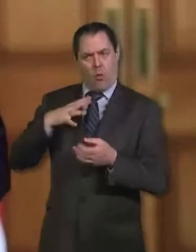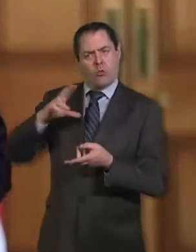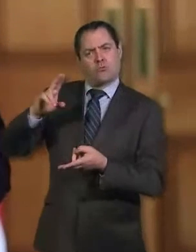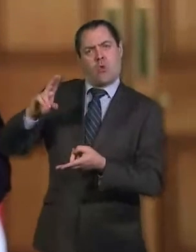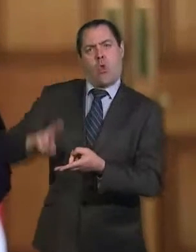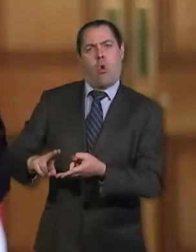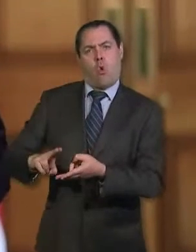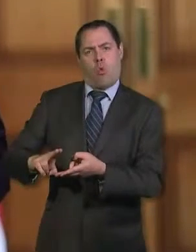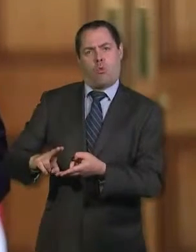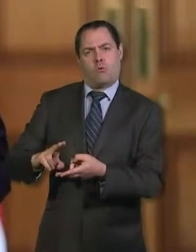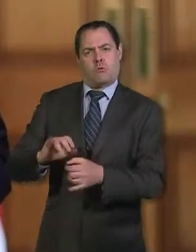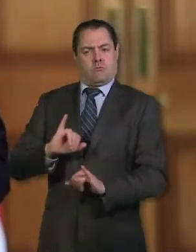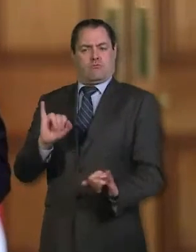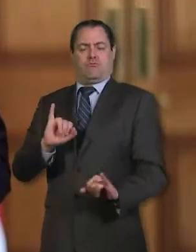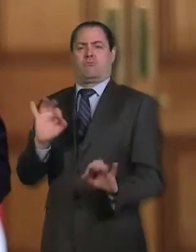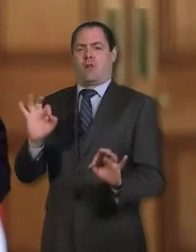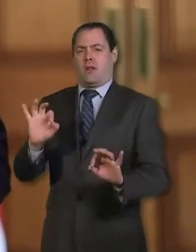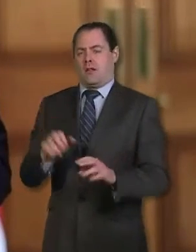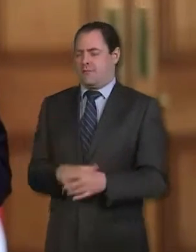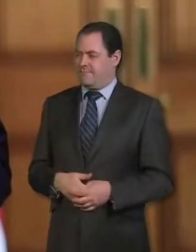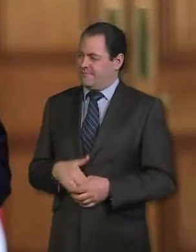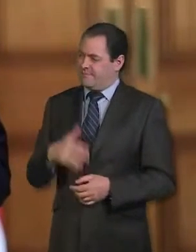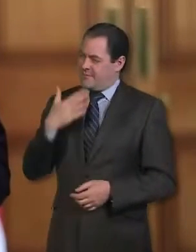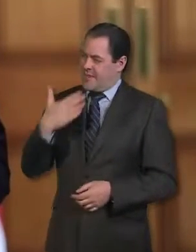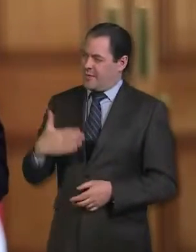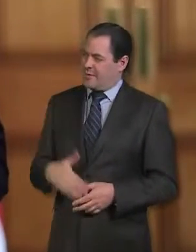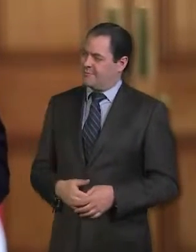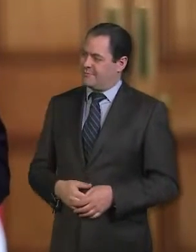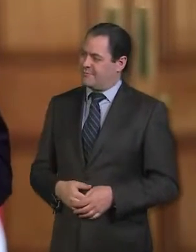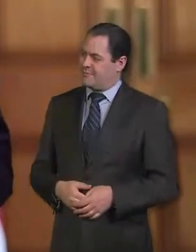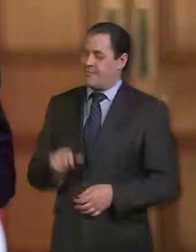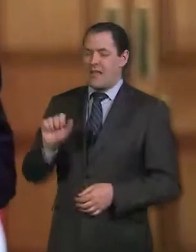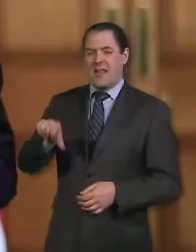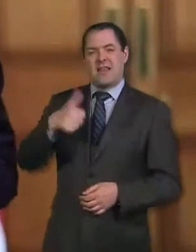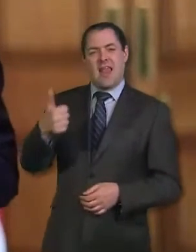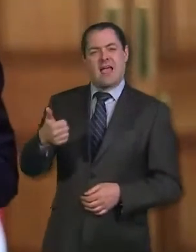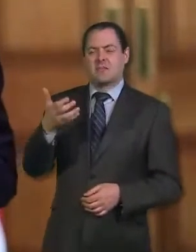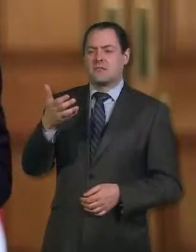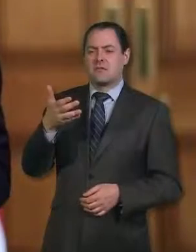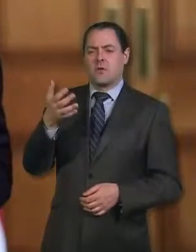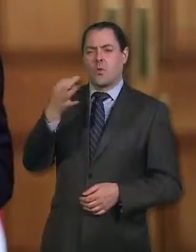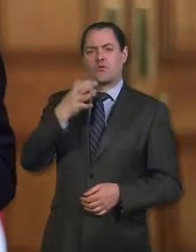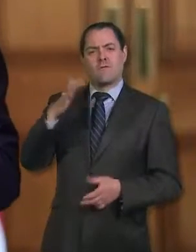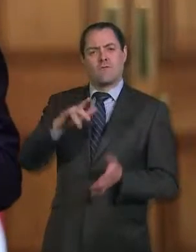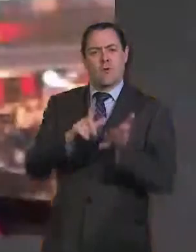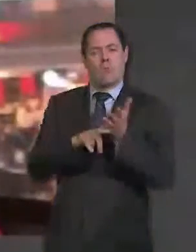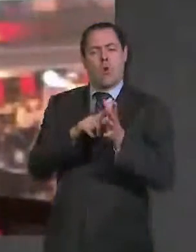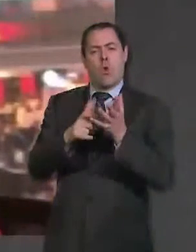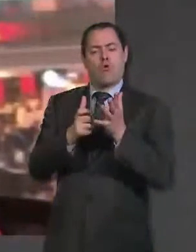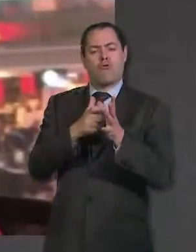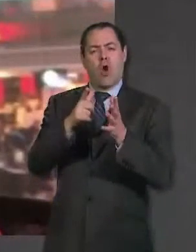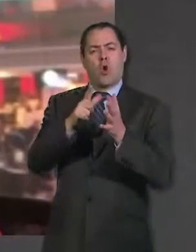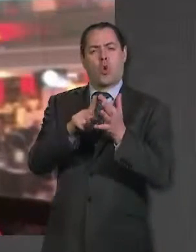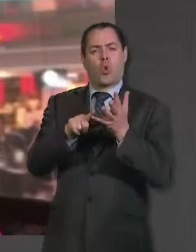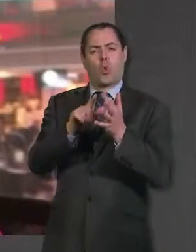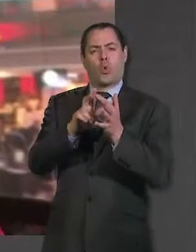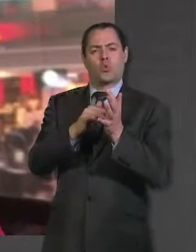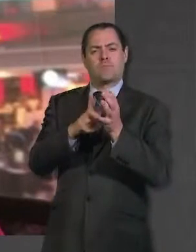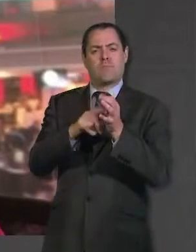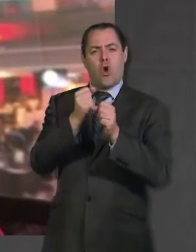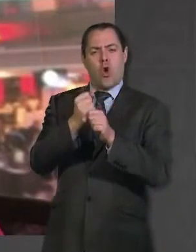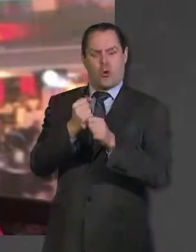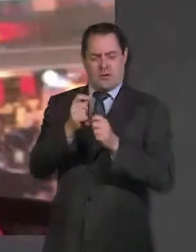Fantastic. Thank you very much, Ellie. Next question is from Laura Koonsberg of the BBC. Laura. Thank you very much, Health